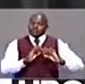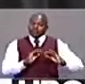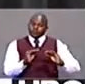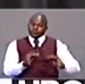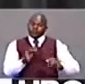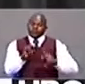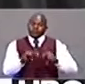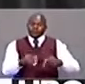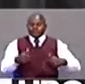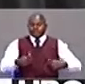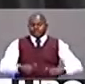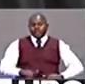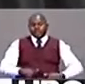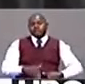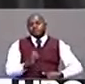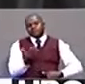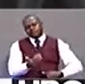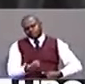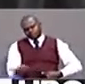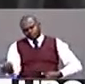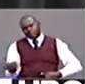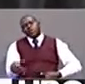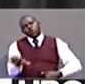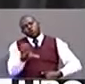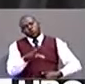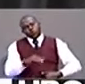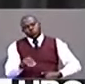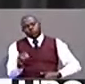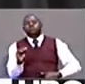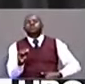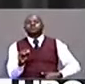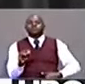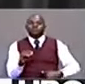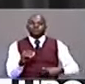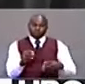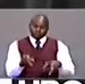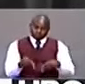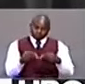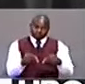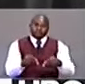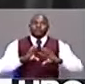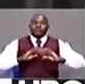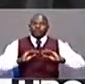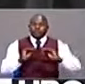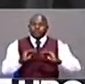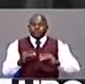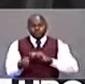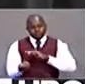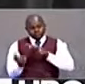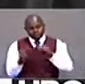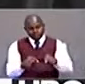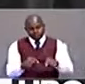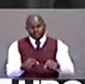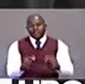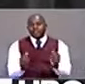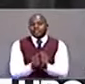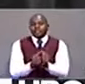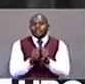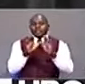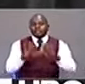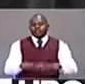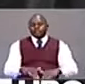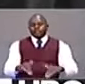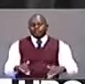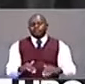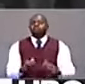citizens, young children, all of us, when we were being given orientation when we came in this 10th parliament,